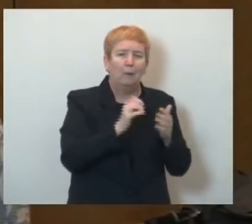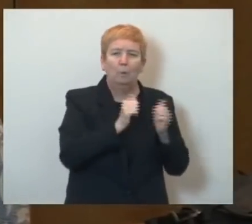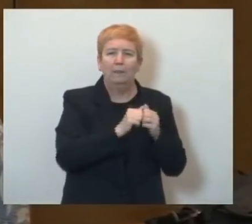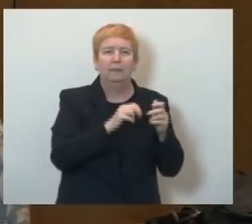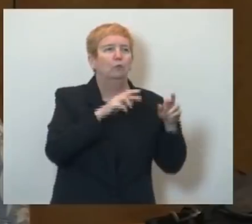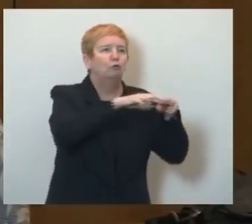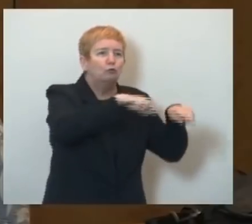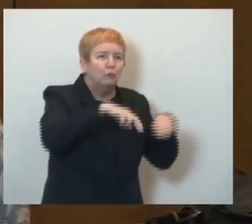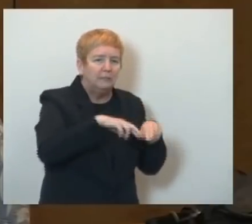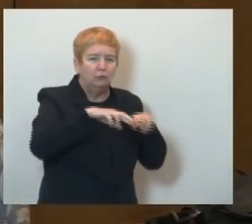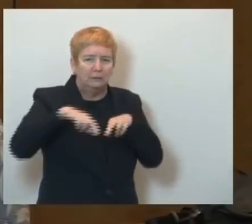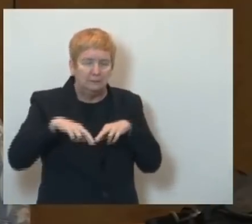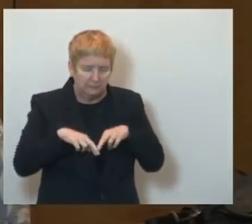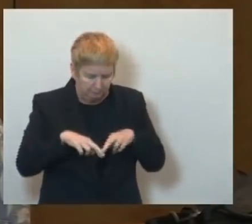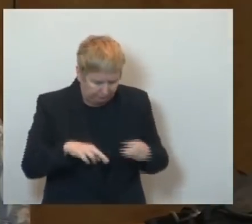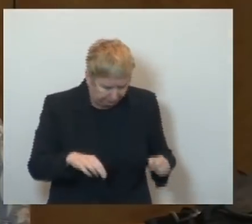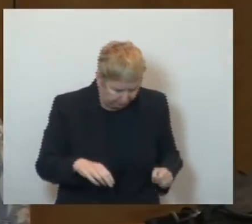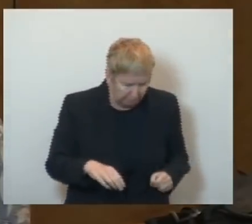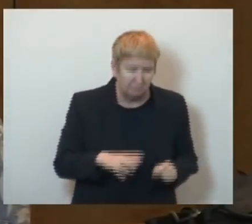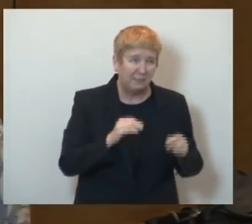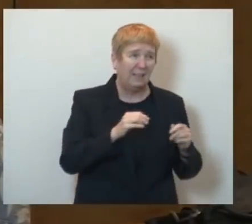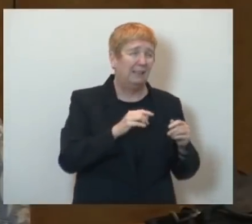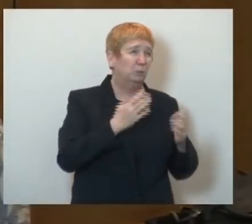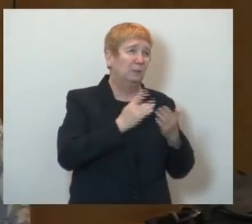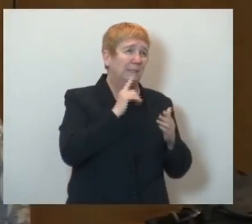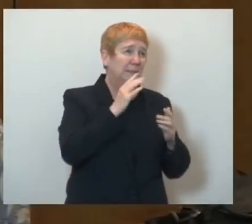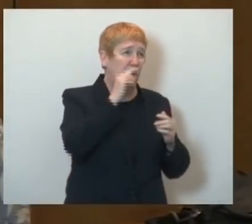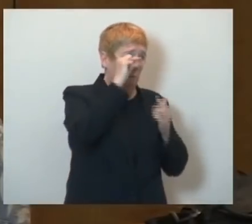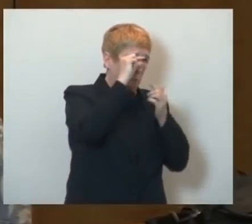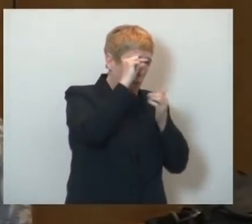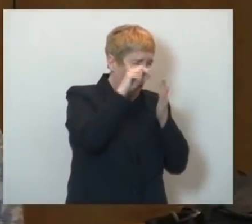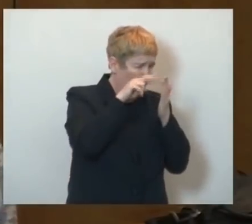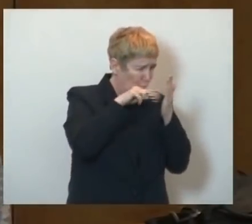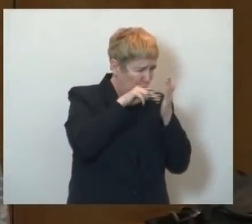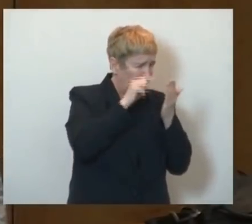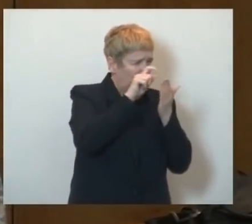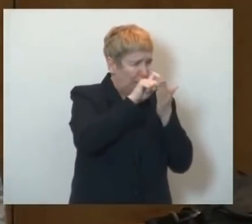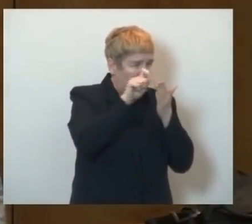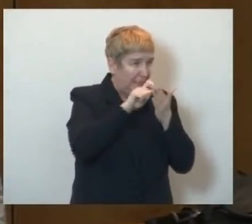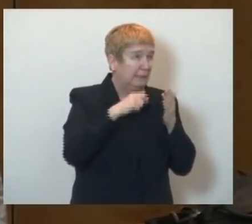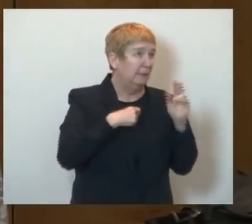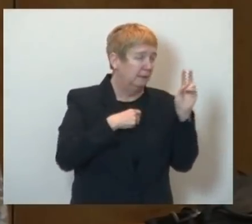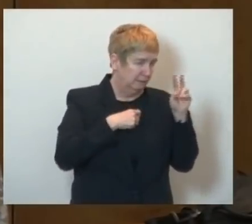the print is really tiny. But I think that